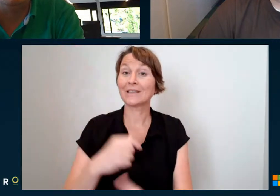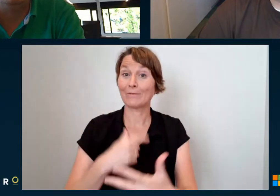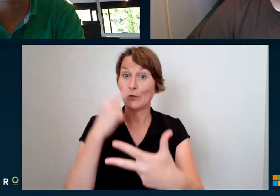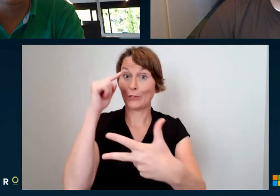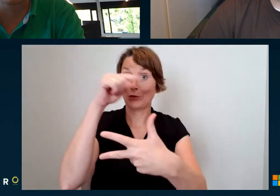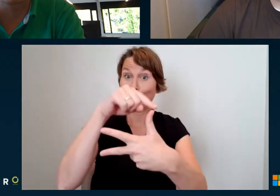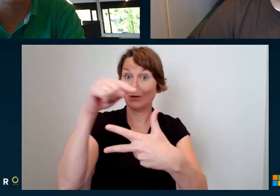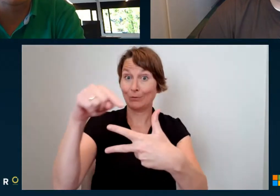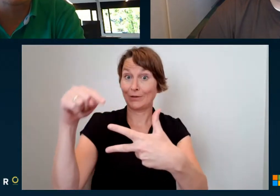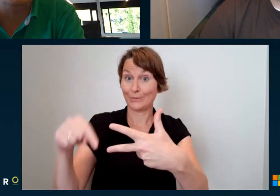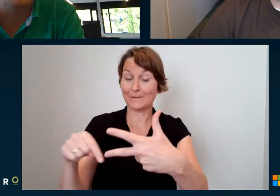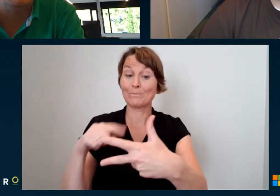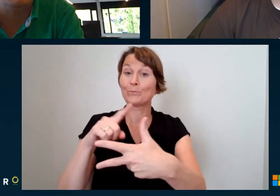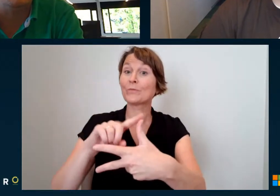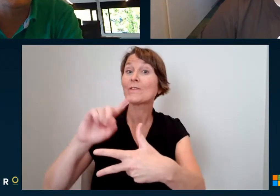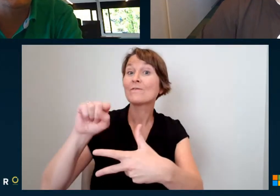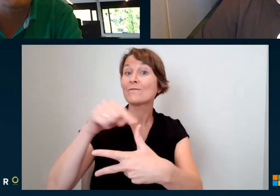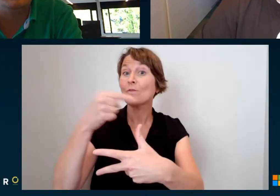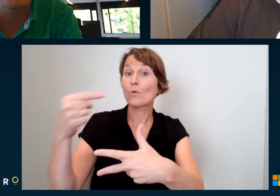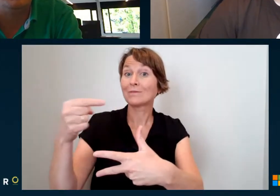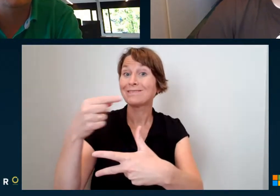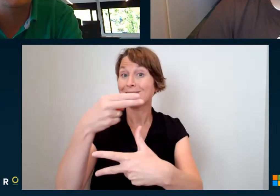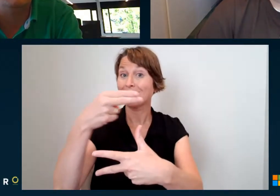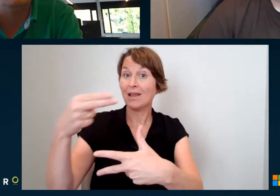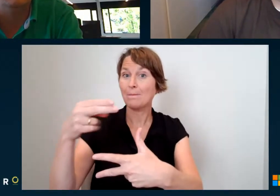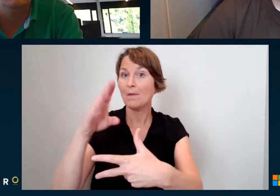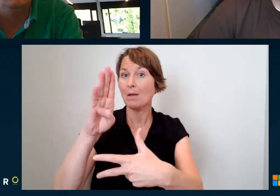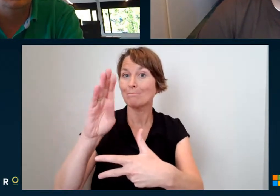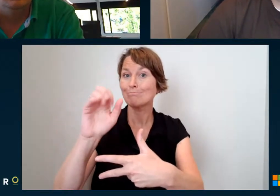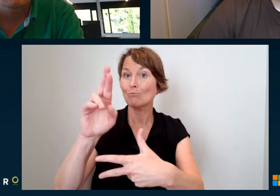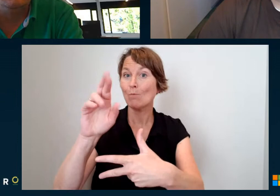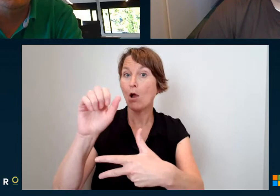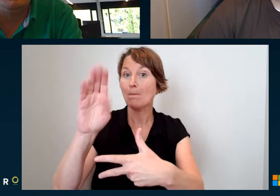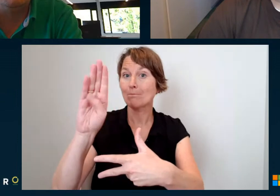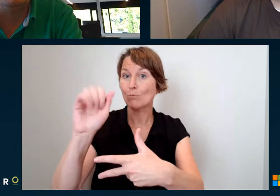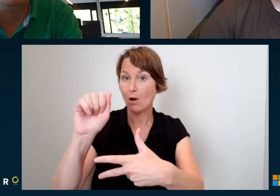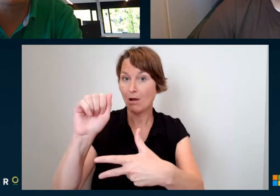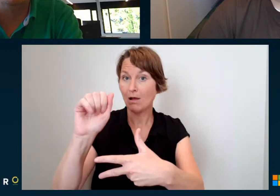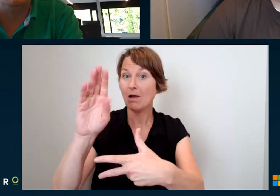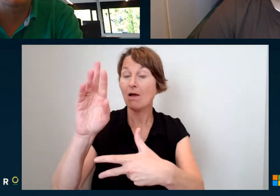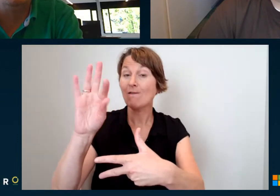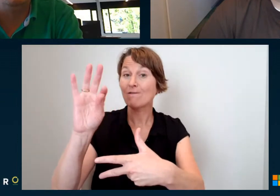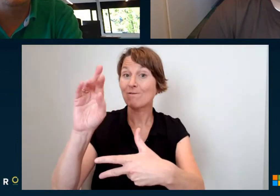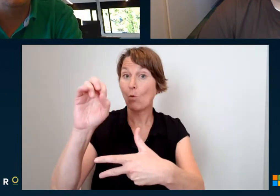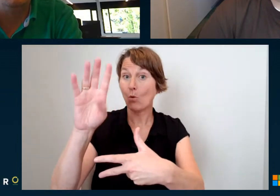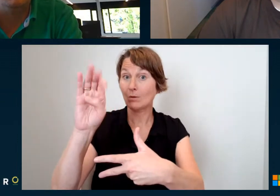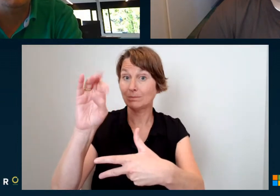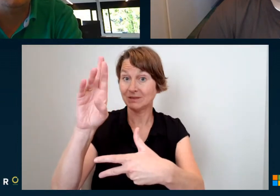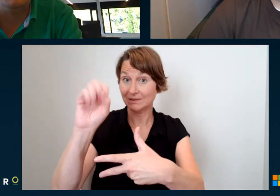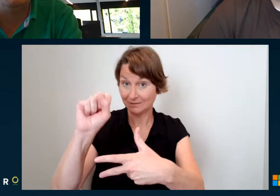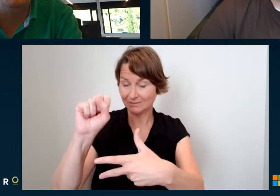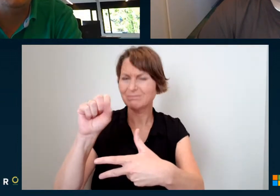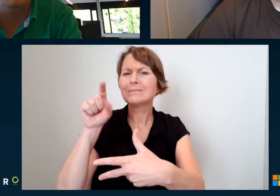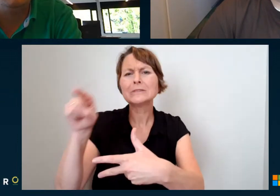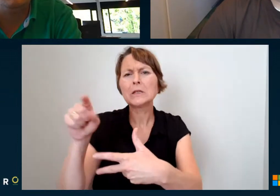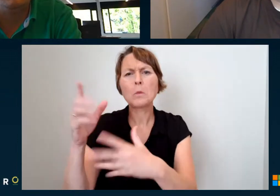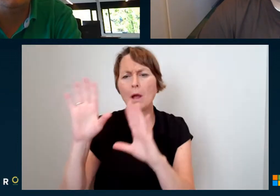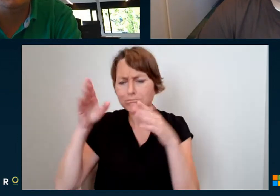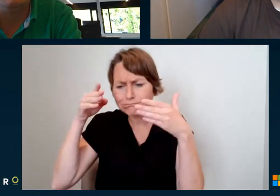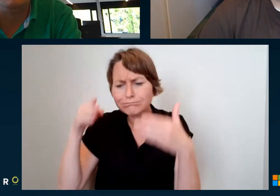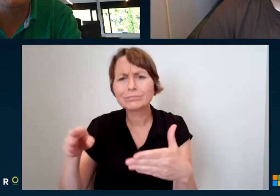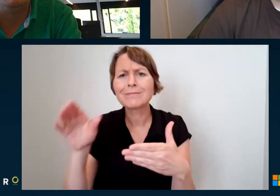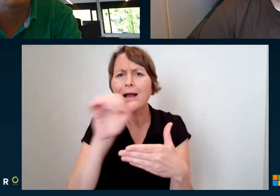session by Barbara Forbes about Azure Functions and PowerShell. Then we have a session by John Galloway about